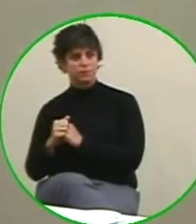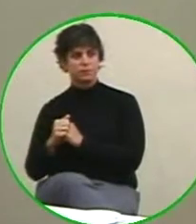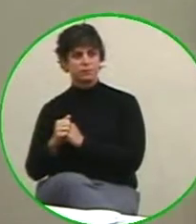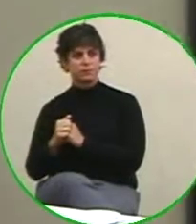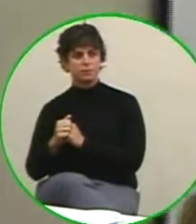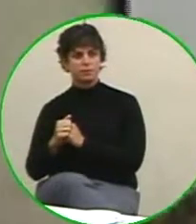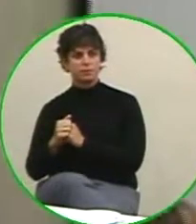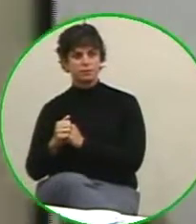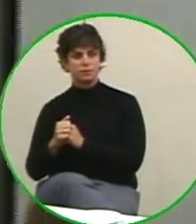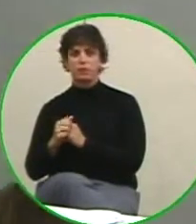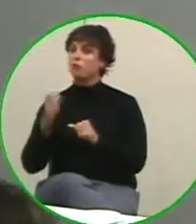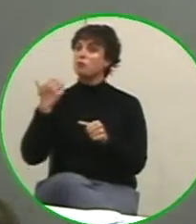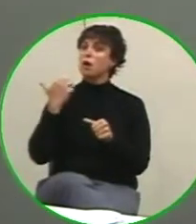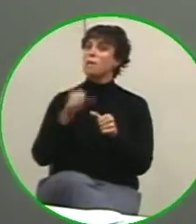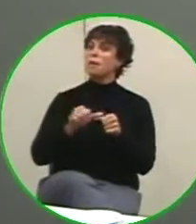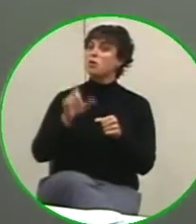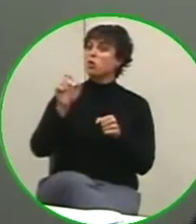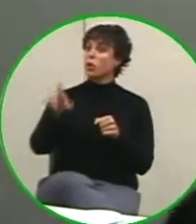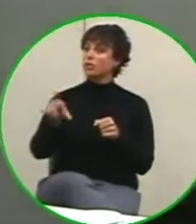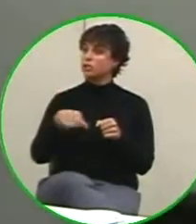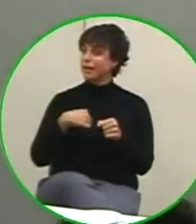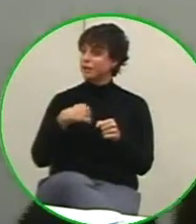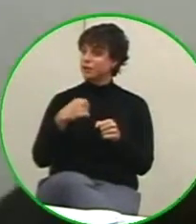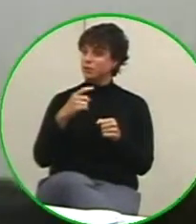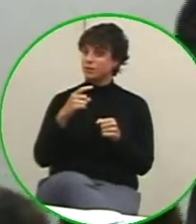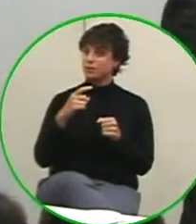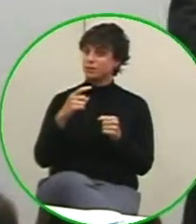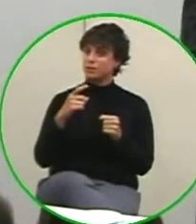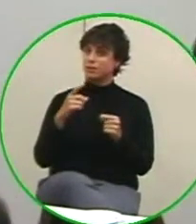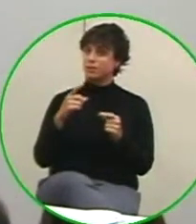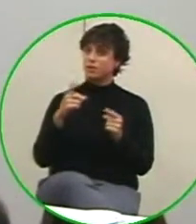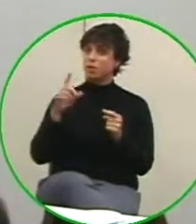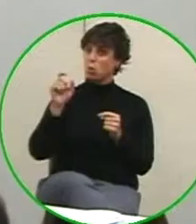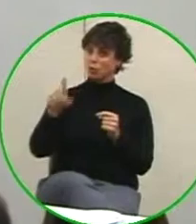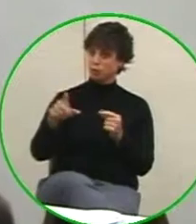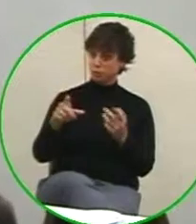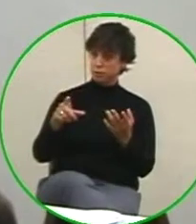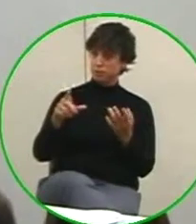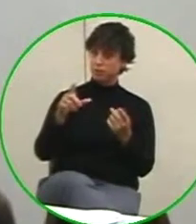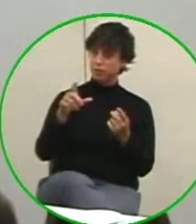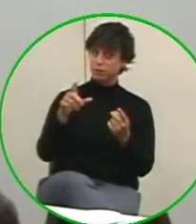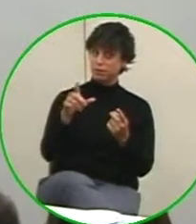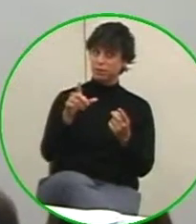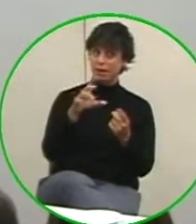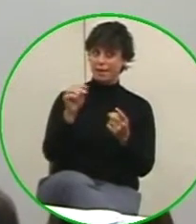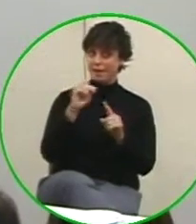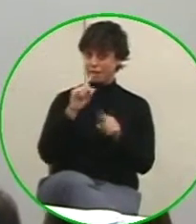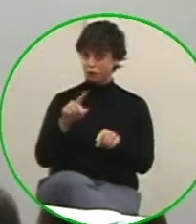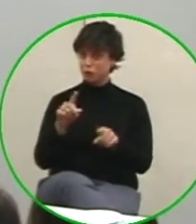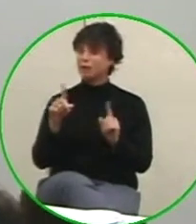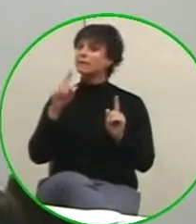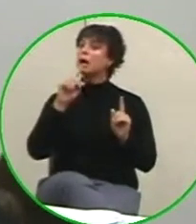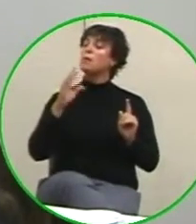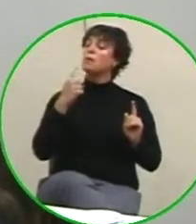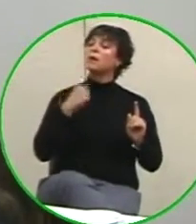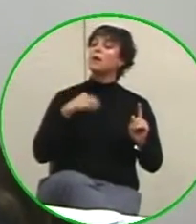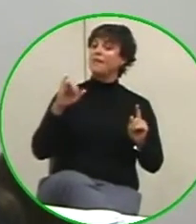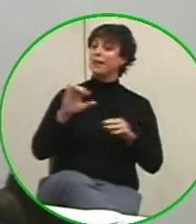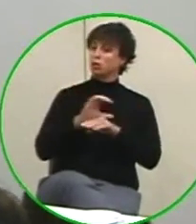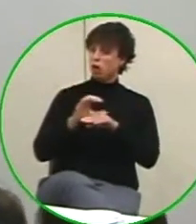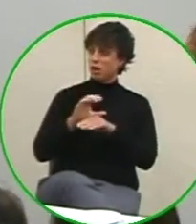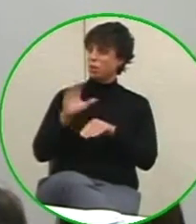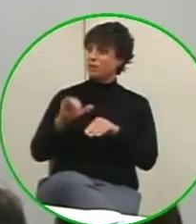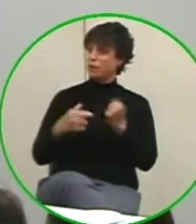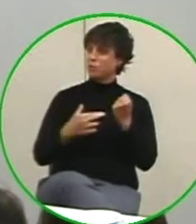Remember the question I just asked? And remember the answer I just gave you? Tell me, was that chocolate bar